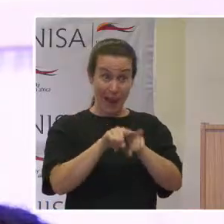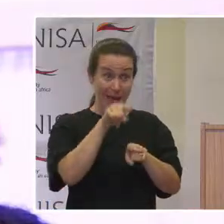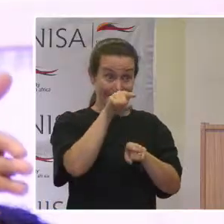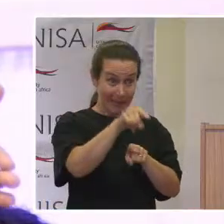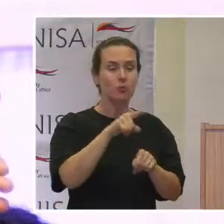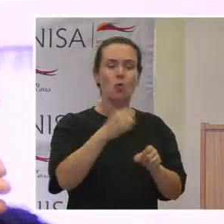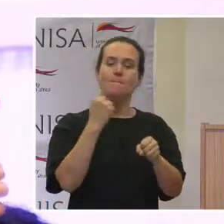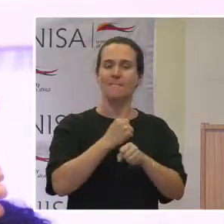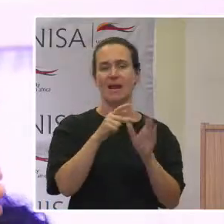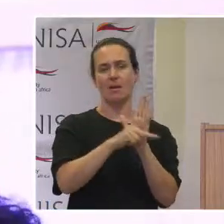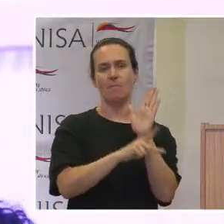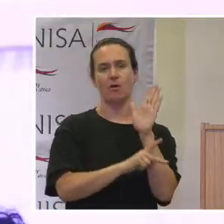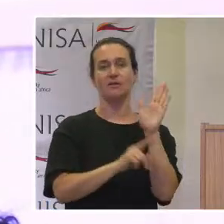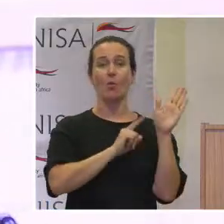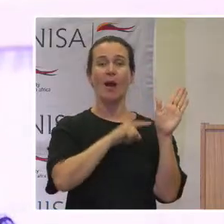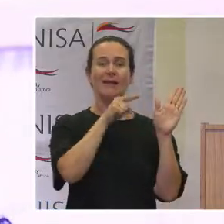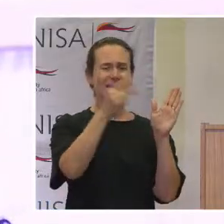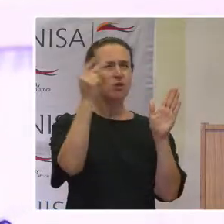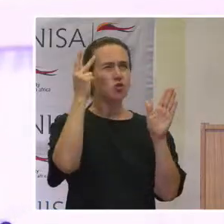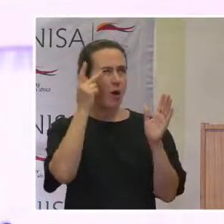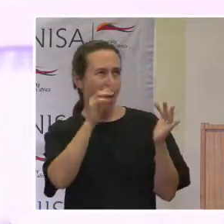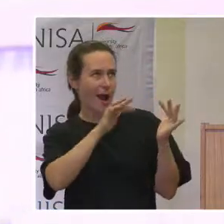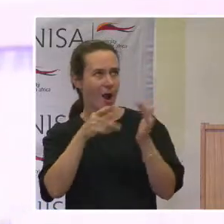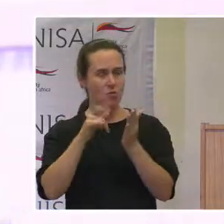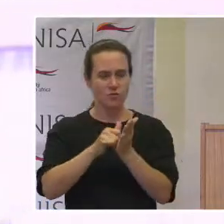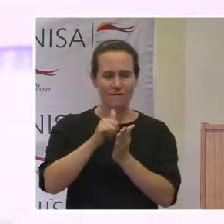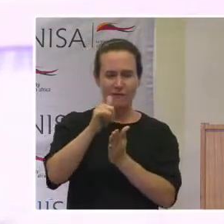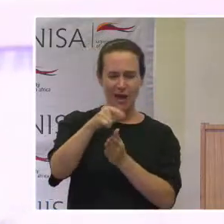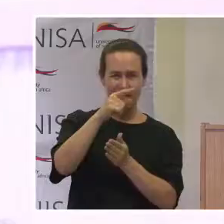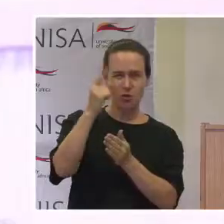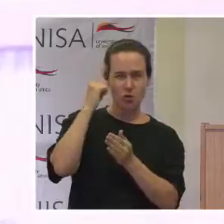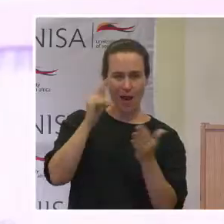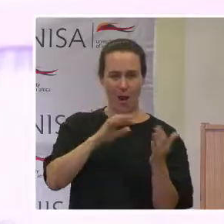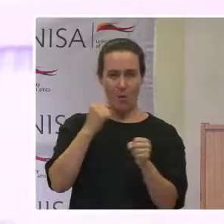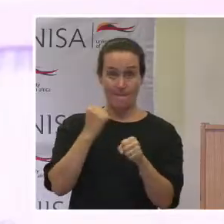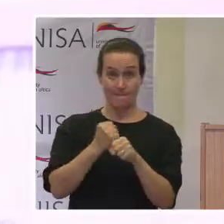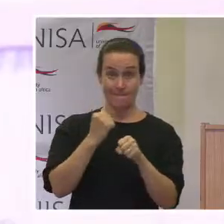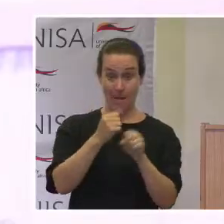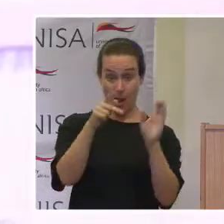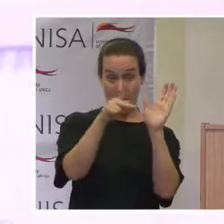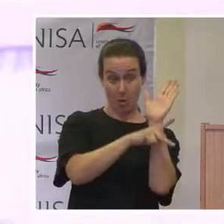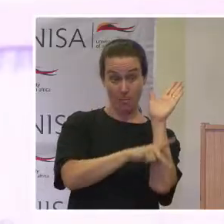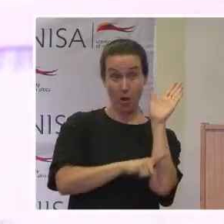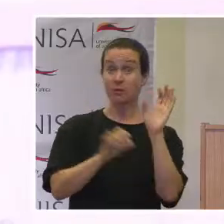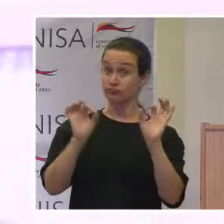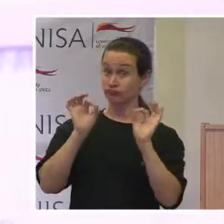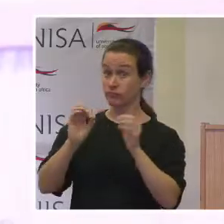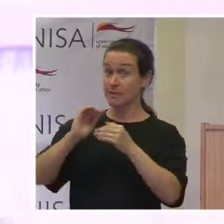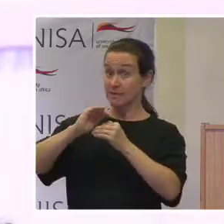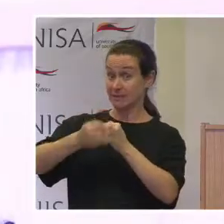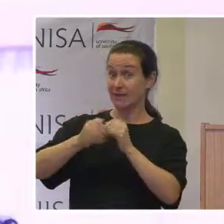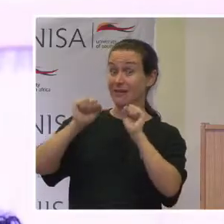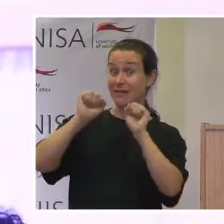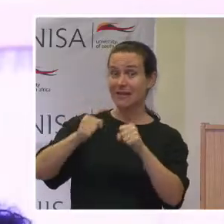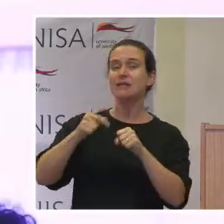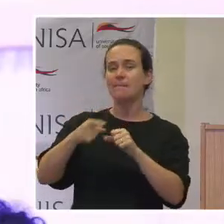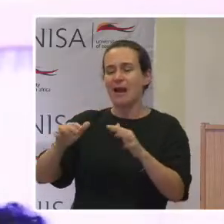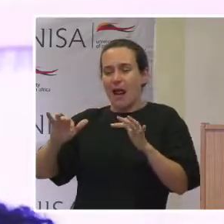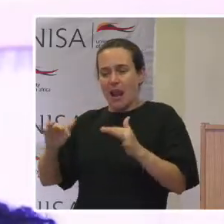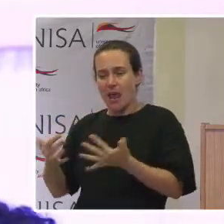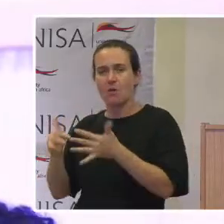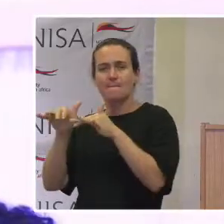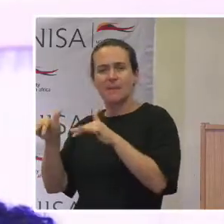experience of flying. They know how to make a policy that is still within the safe requirements, but also allows